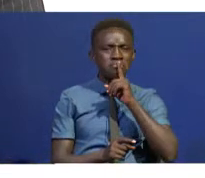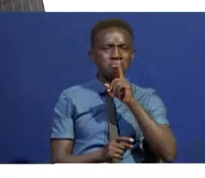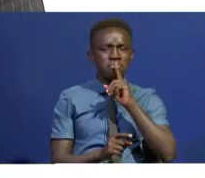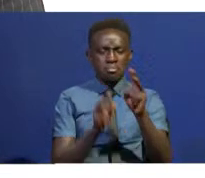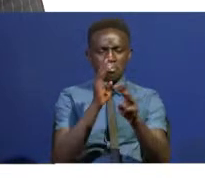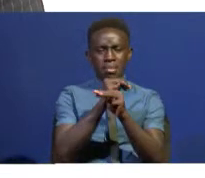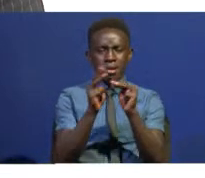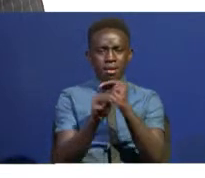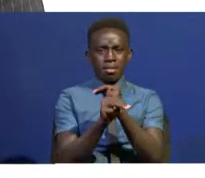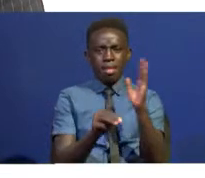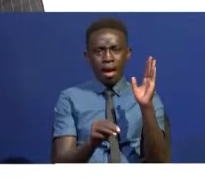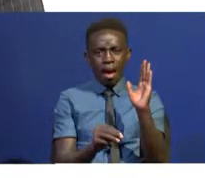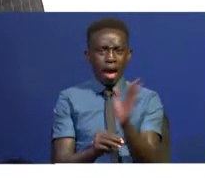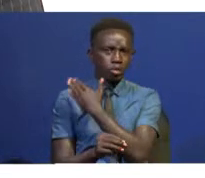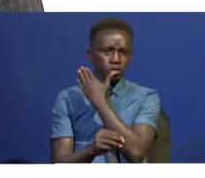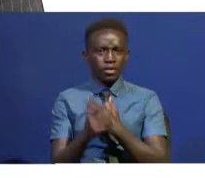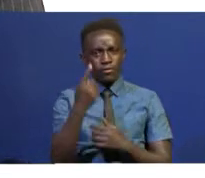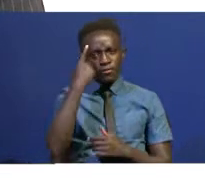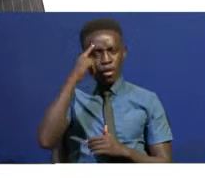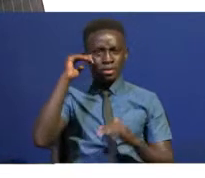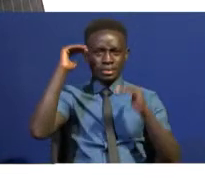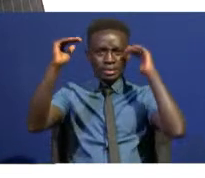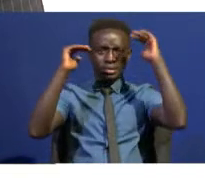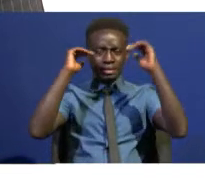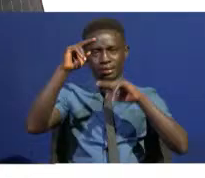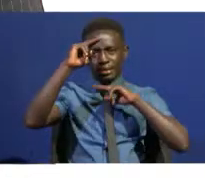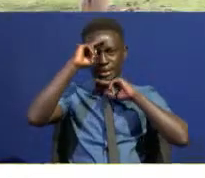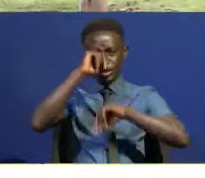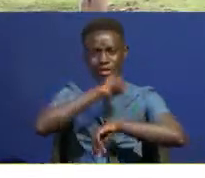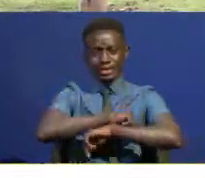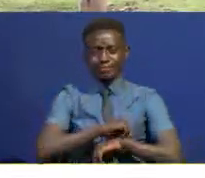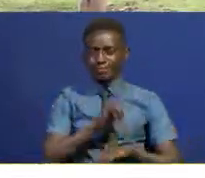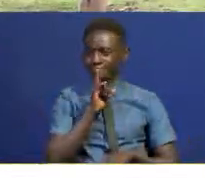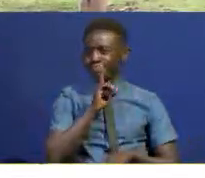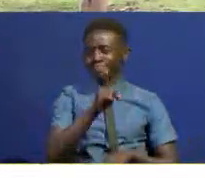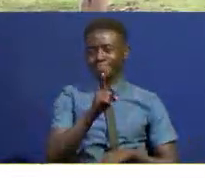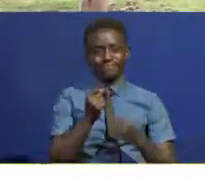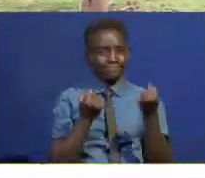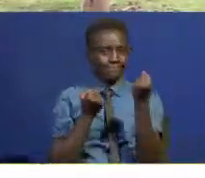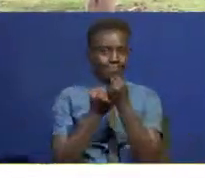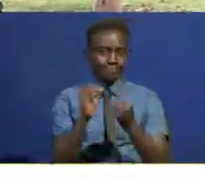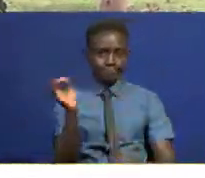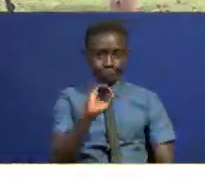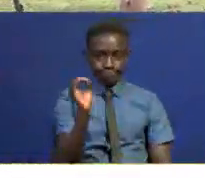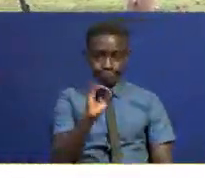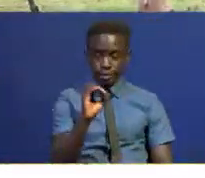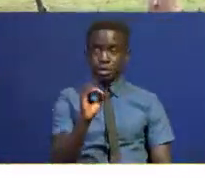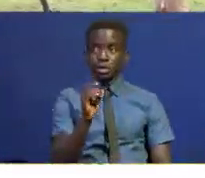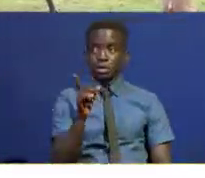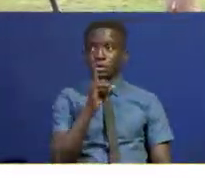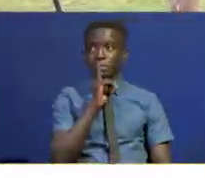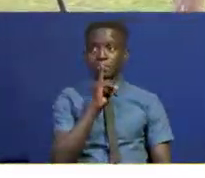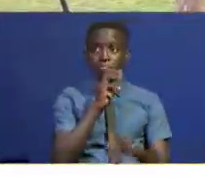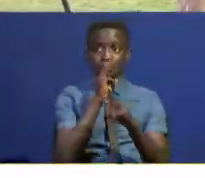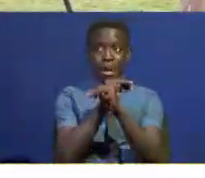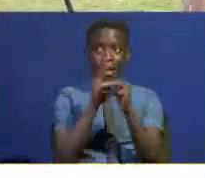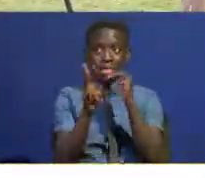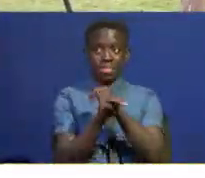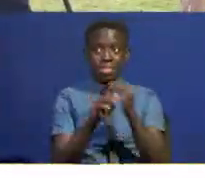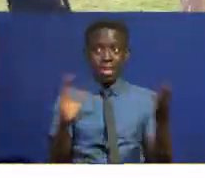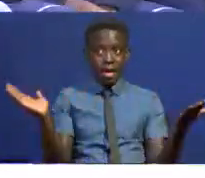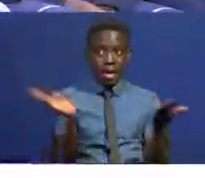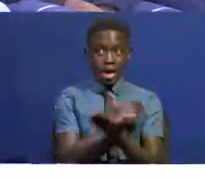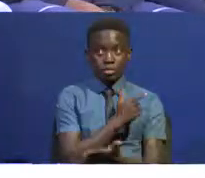compulsory subject for senior secondary schools. The stakeholders argue that eliminating mathematics as a core subject will